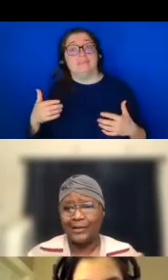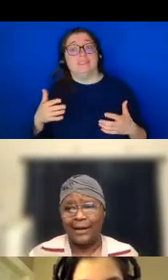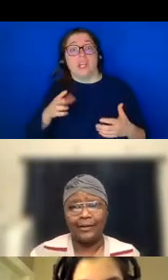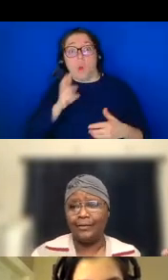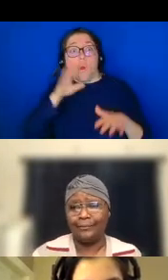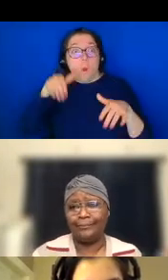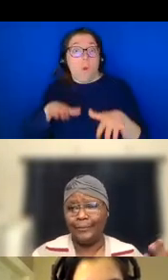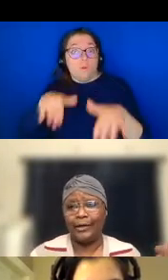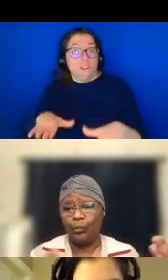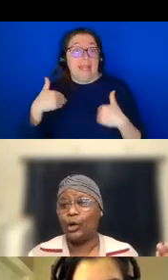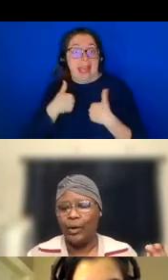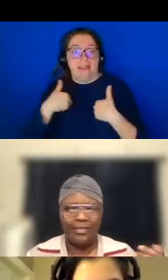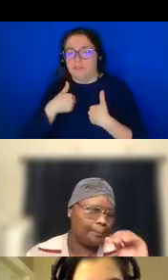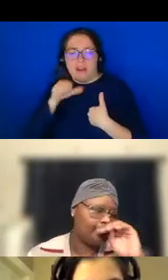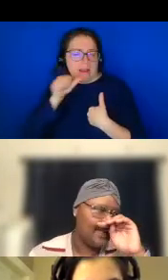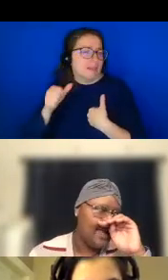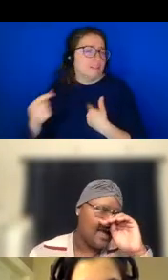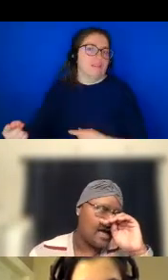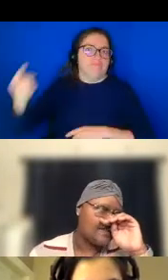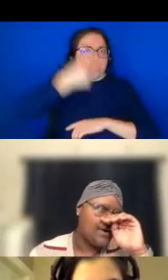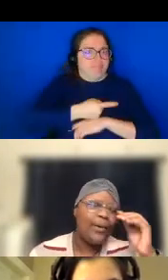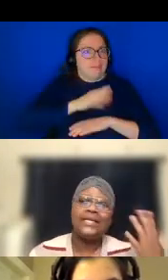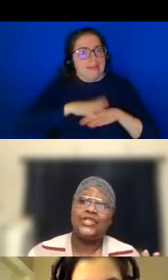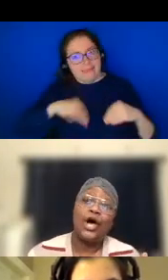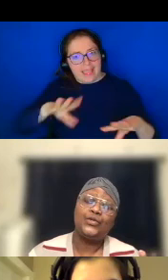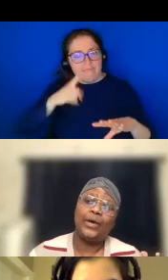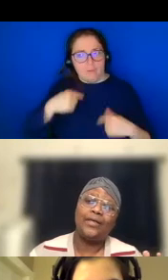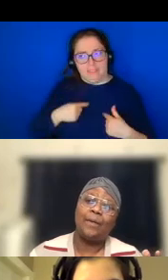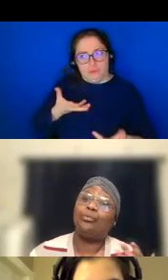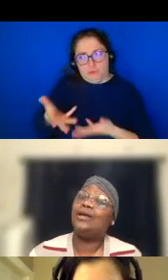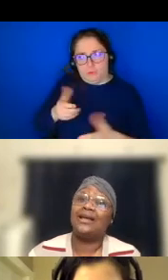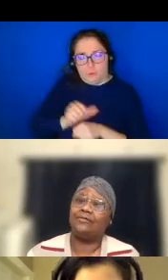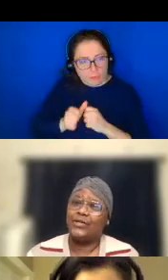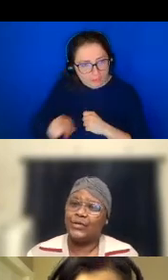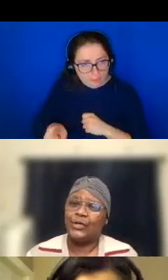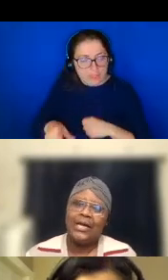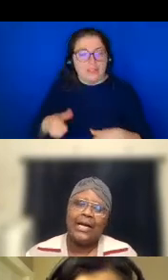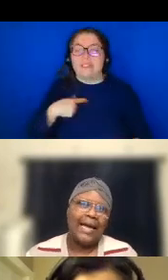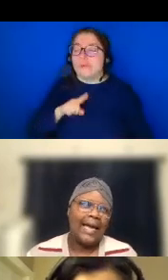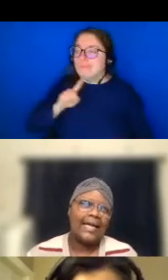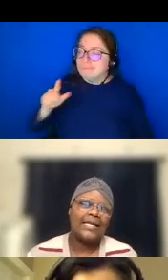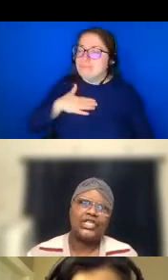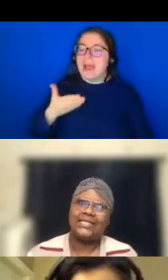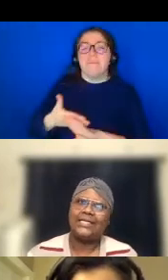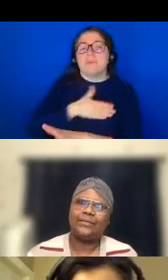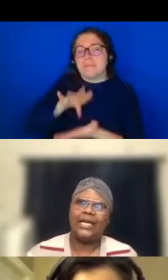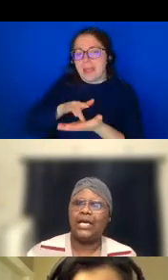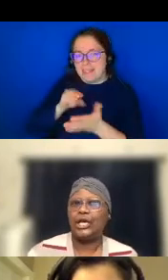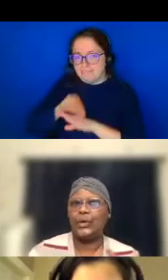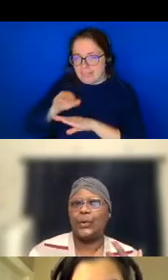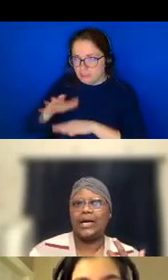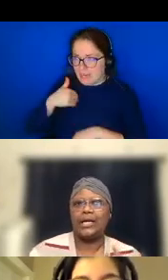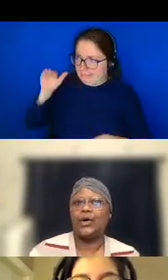so that I could, work with them. So I went and I talked with my pre-med advisor, and she said to